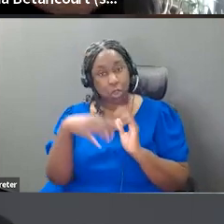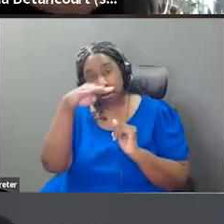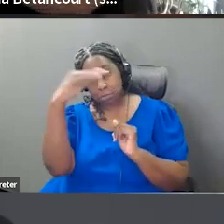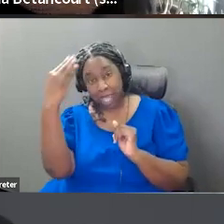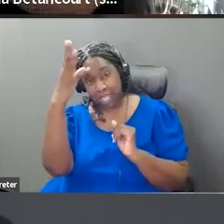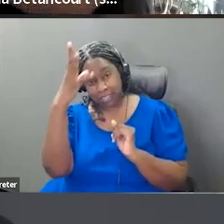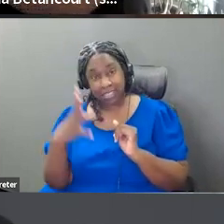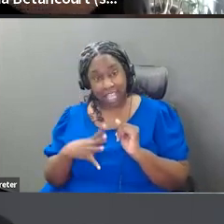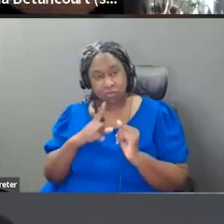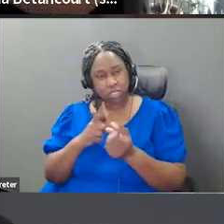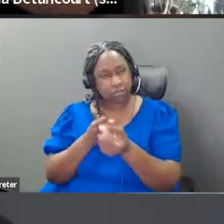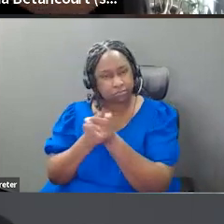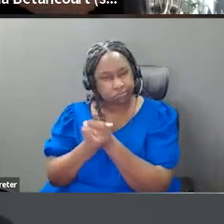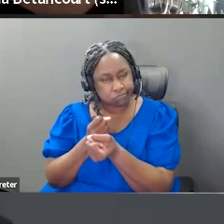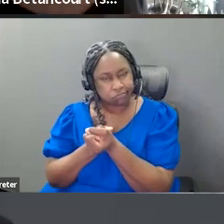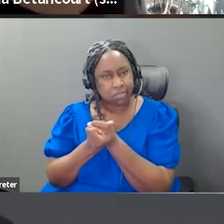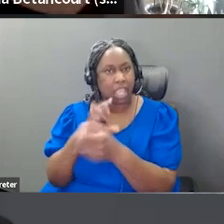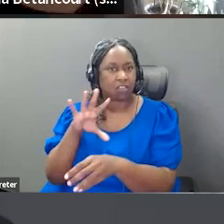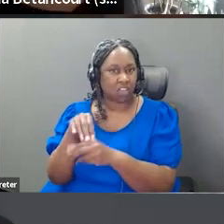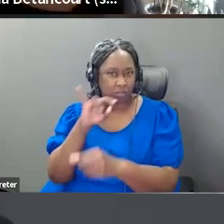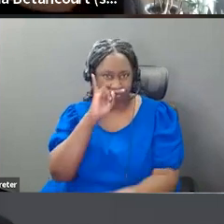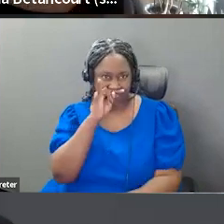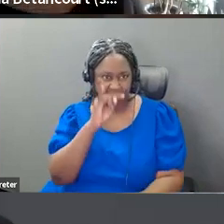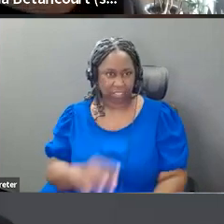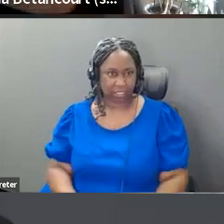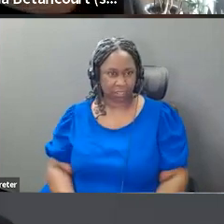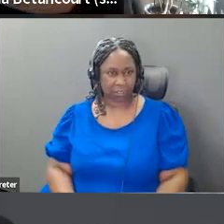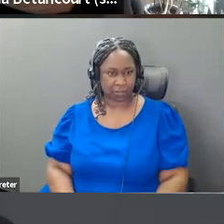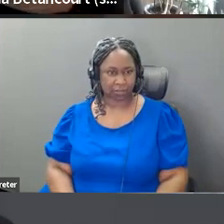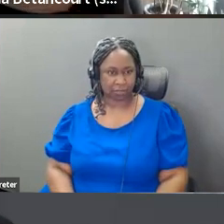dads really being supportive and involved with their kiddos.